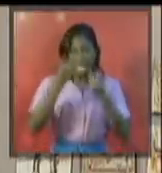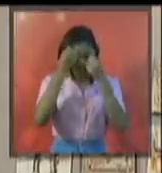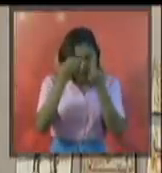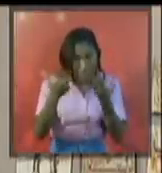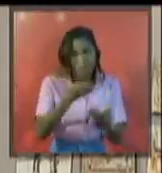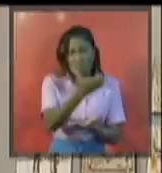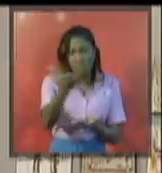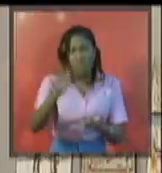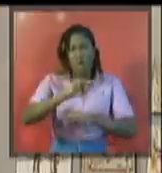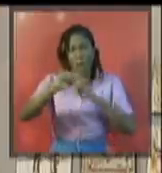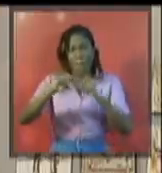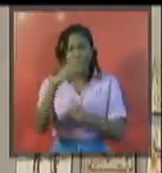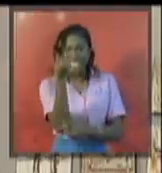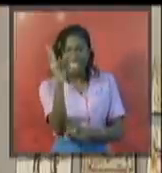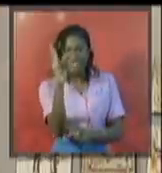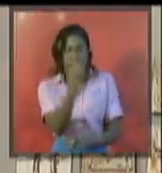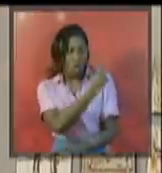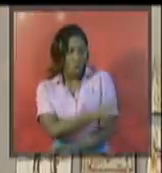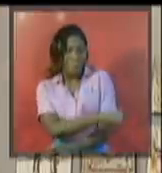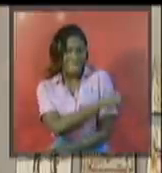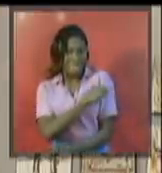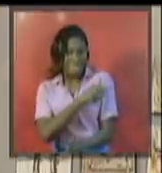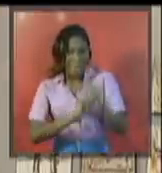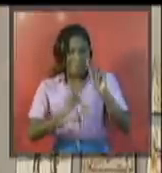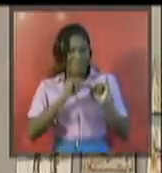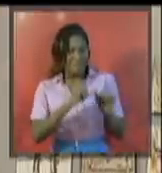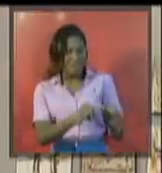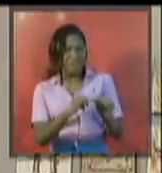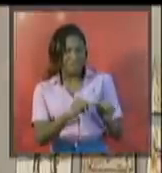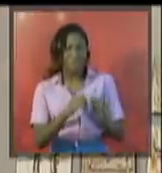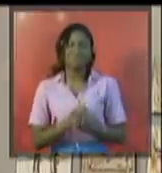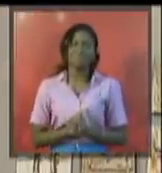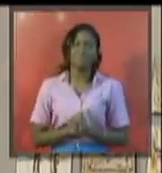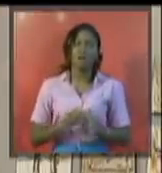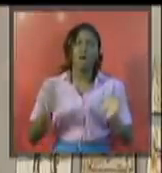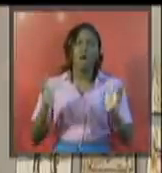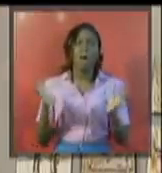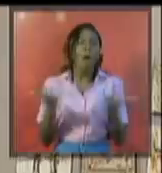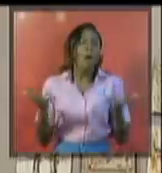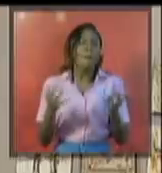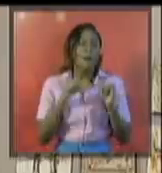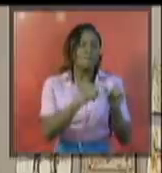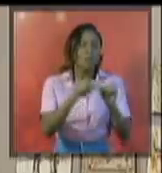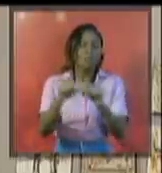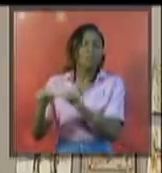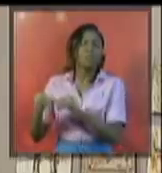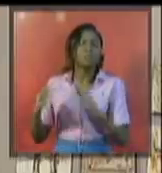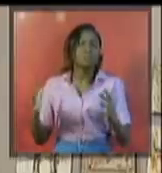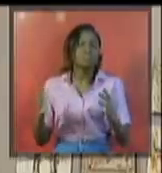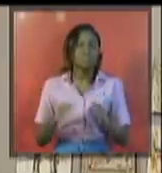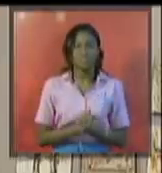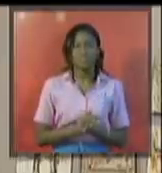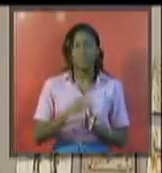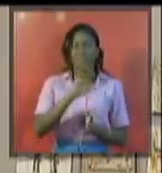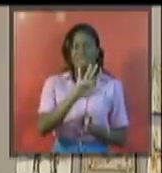have on our parallel healthcare system. We currently have an occupancy rate overall in the region of